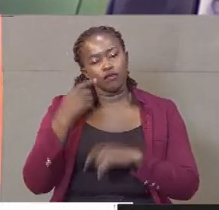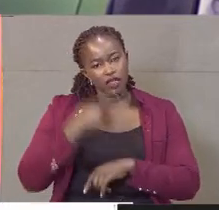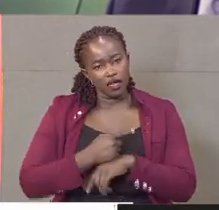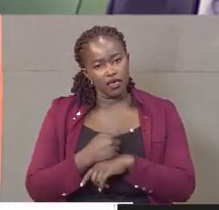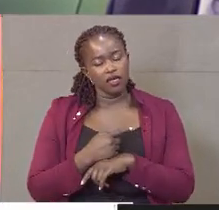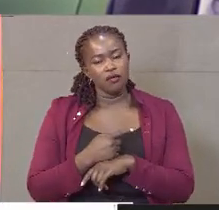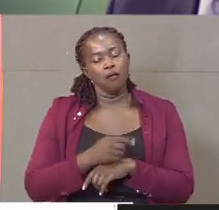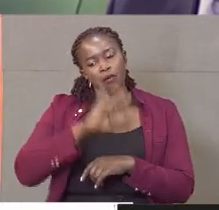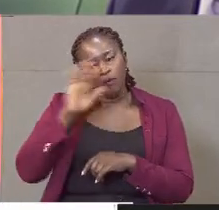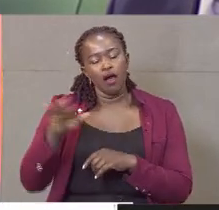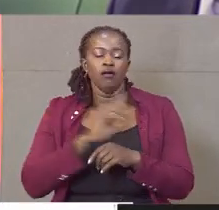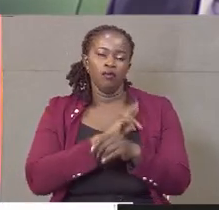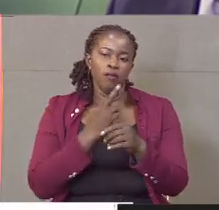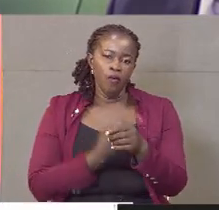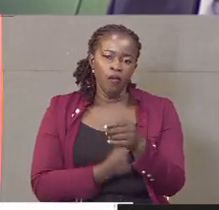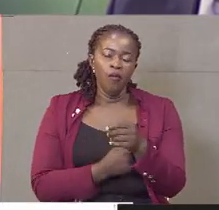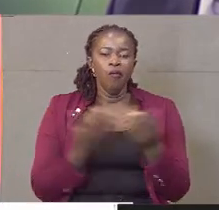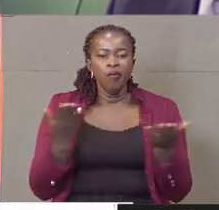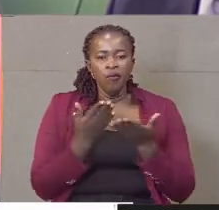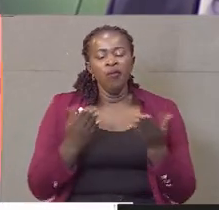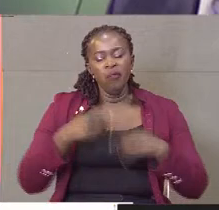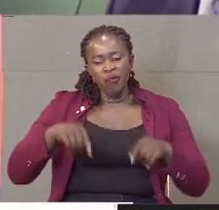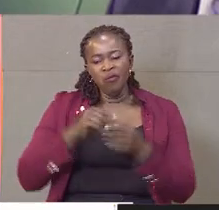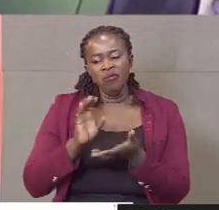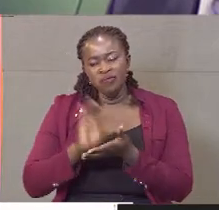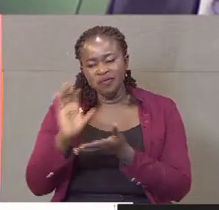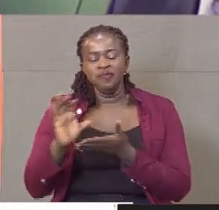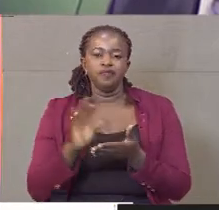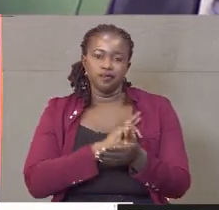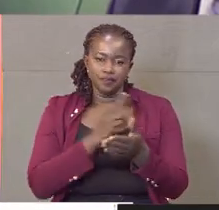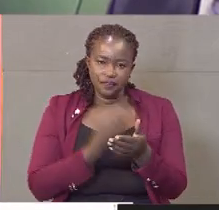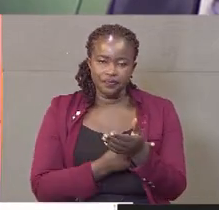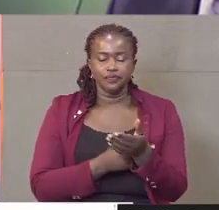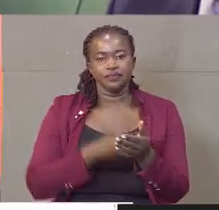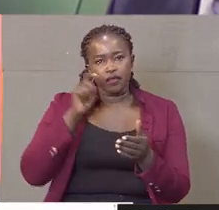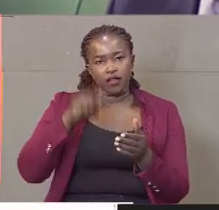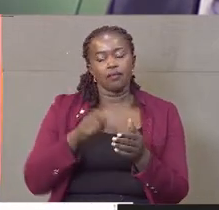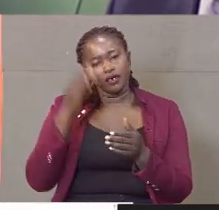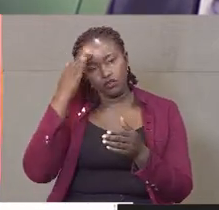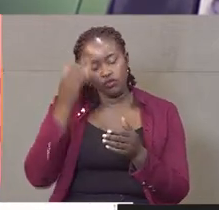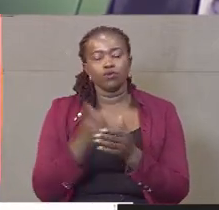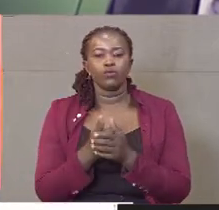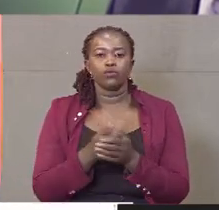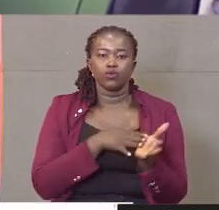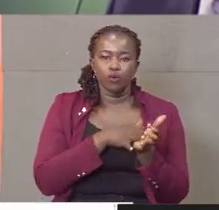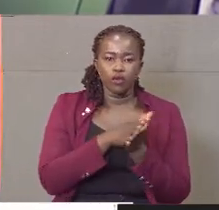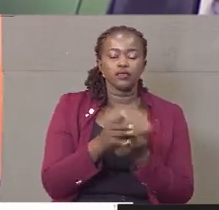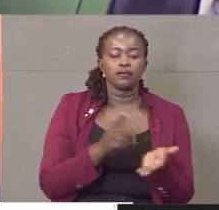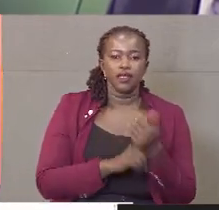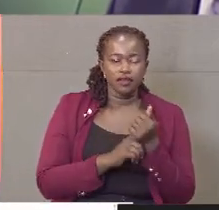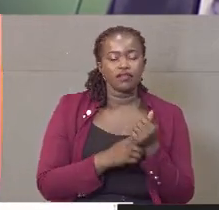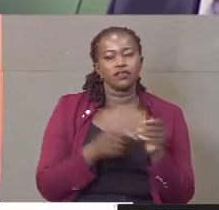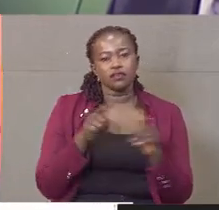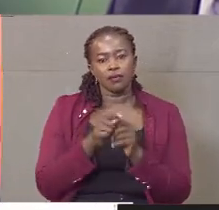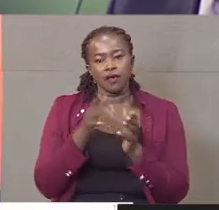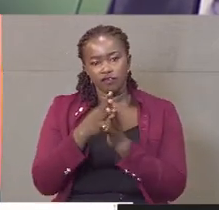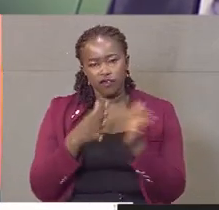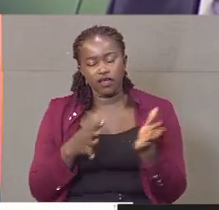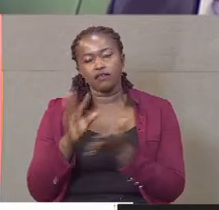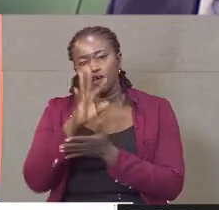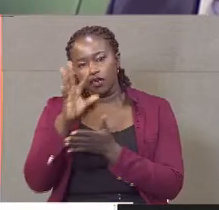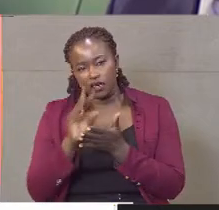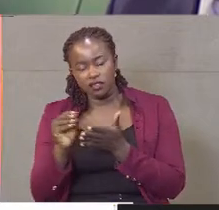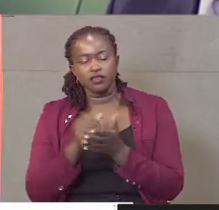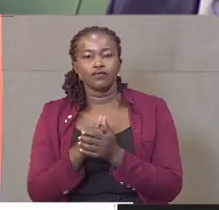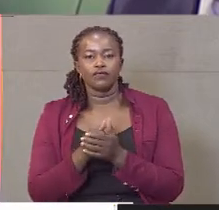to resources. Where we put the resources, we should first do a cost-benefit and effective analysis. The running